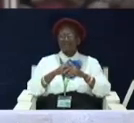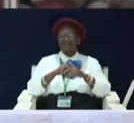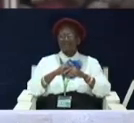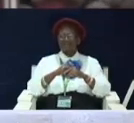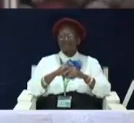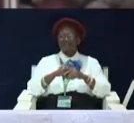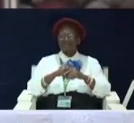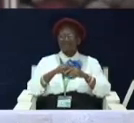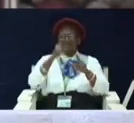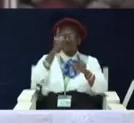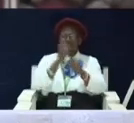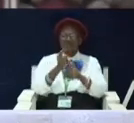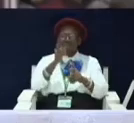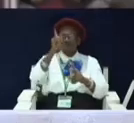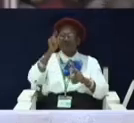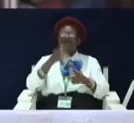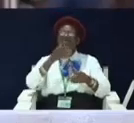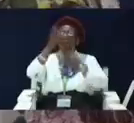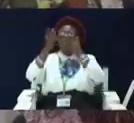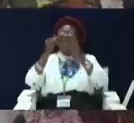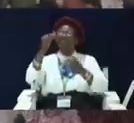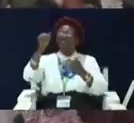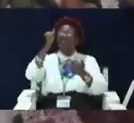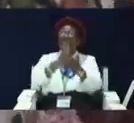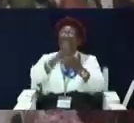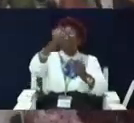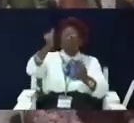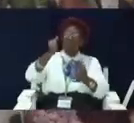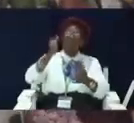just one shout of amen will get rid of it.